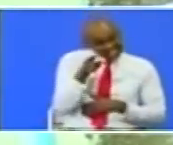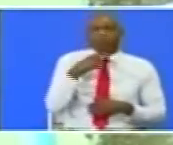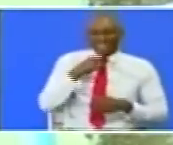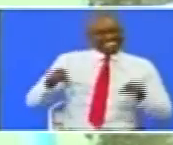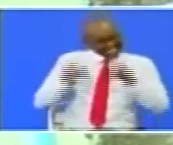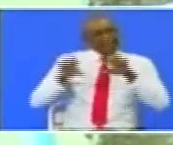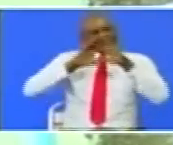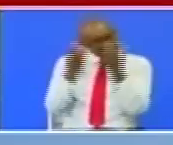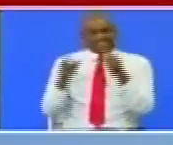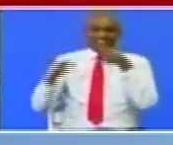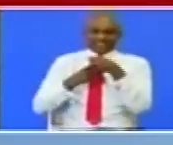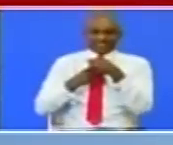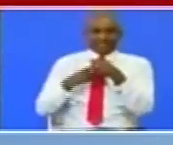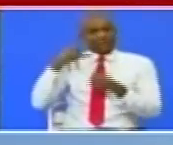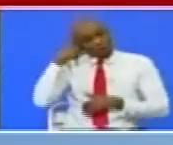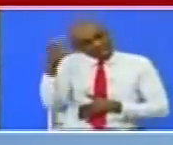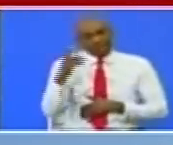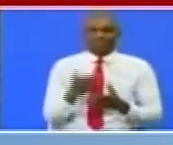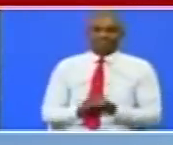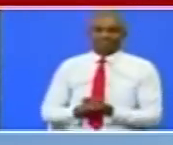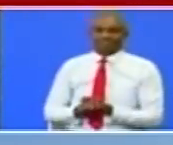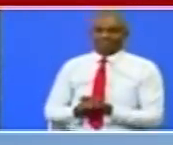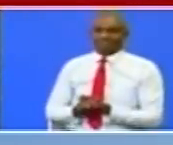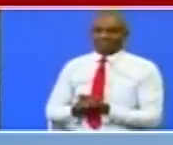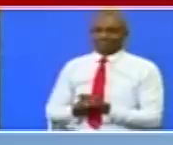teacher was shocking.